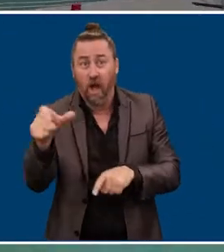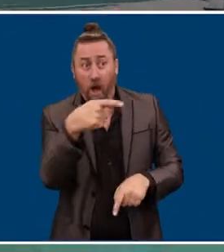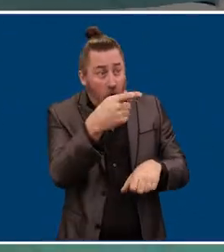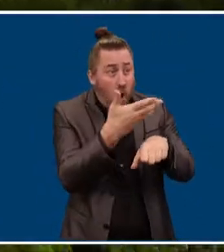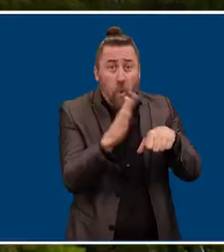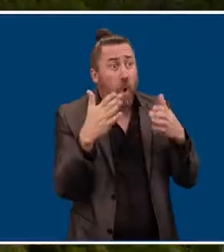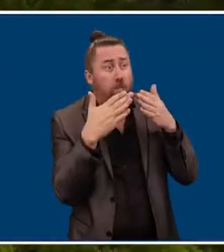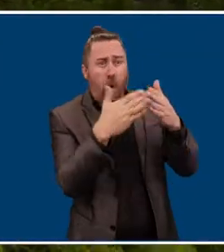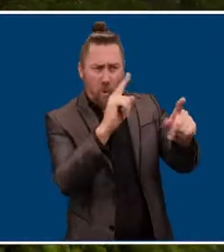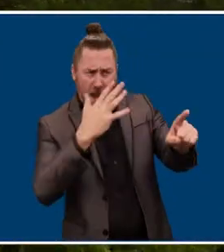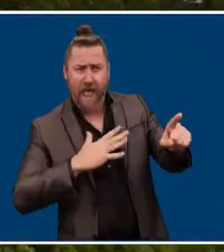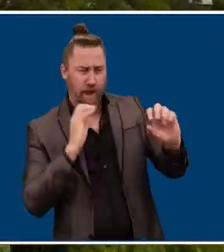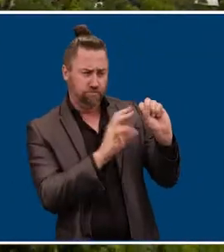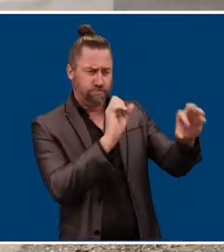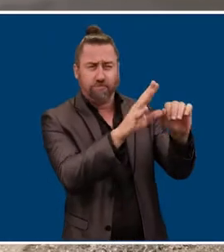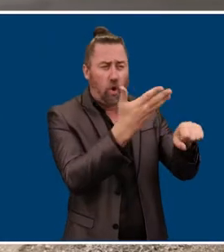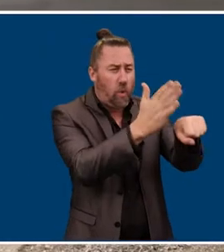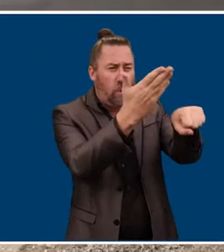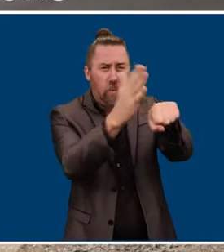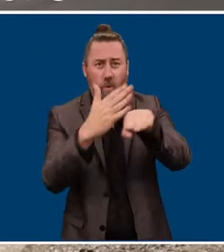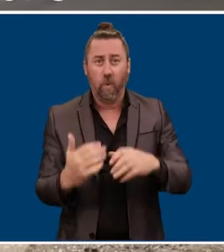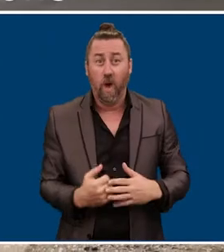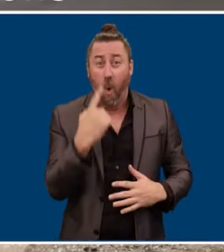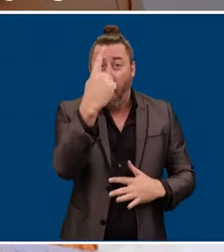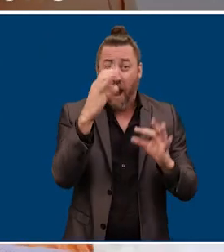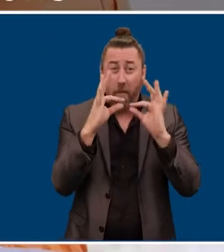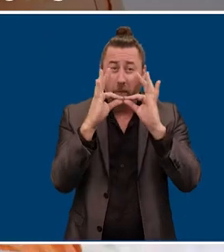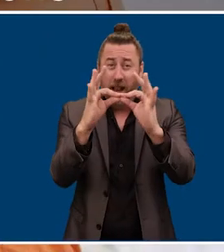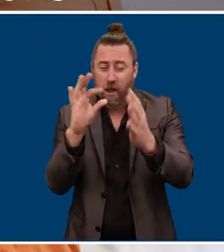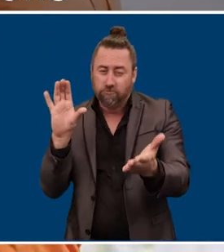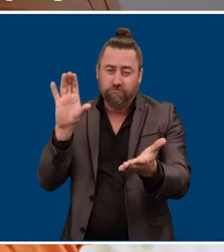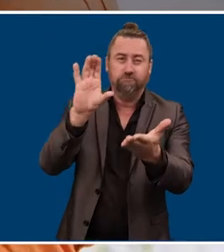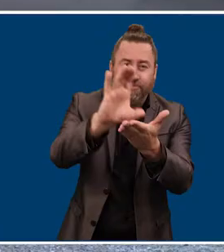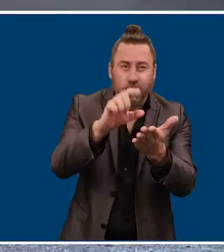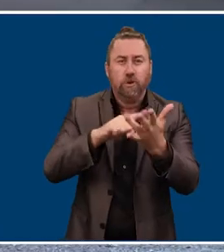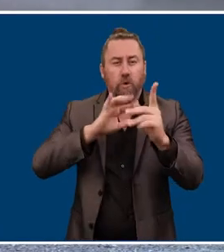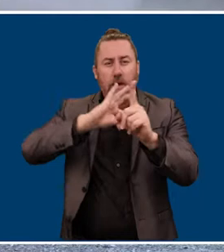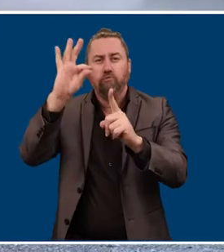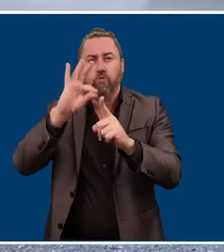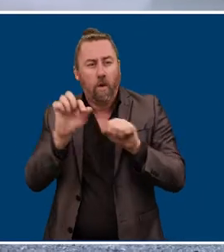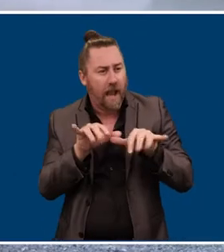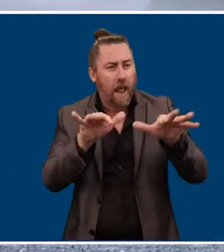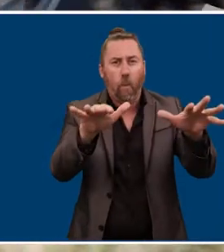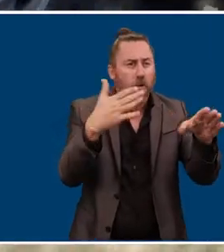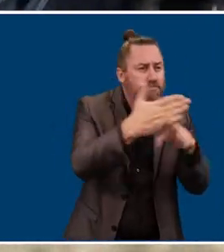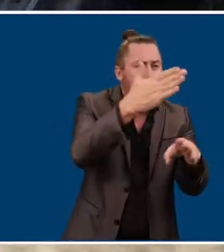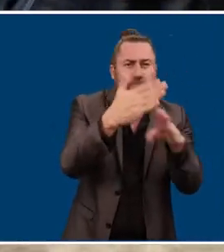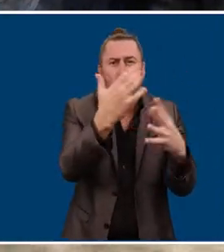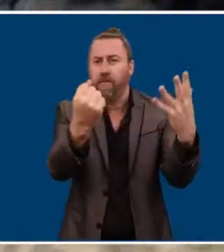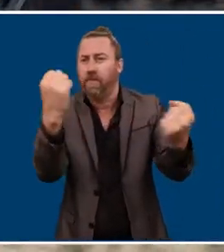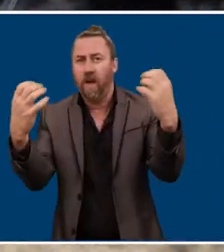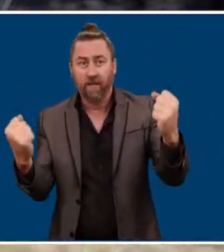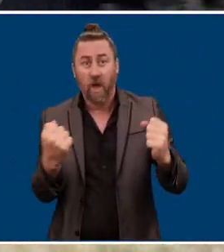and upgrading new boating infrastructure too. We're investing more than $1 billion to maintain and improve our network operations.